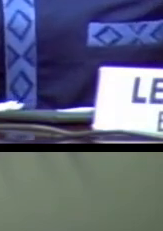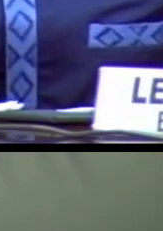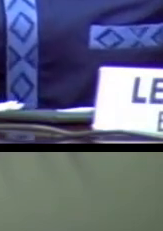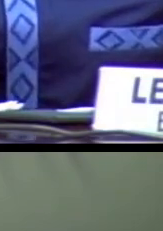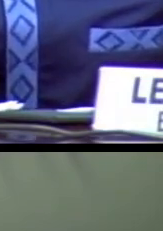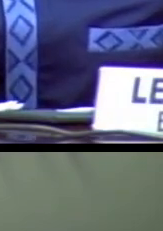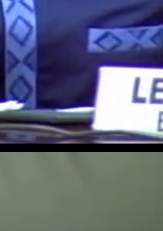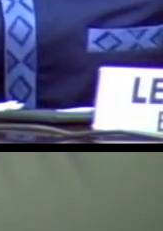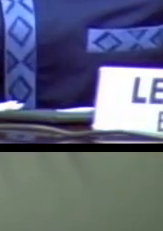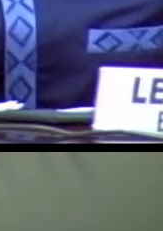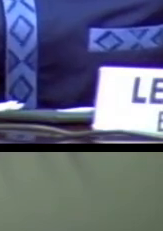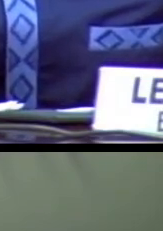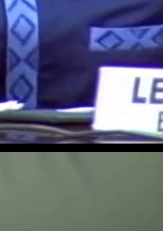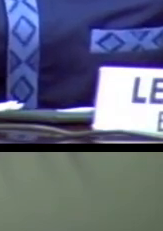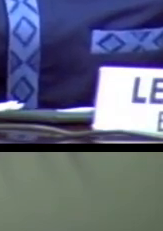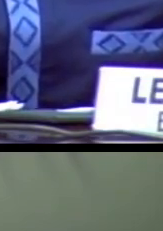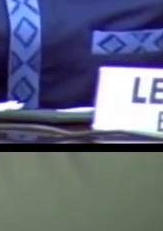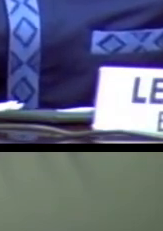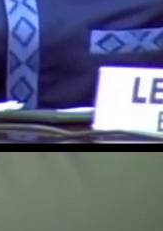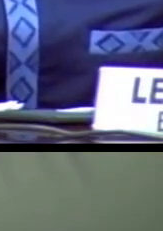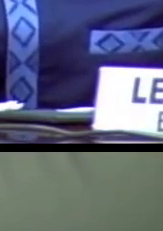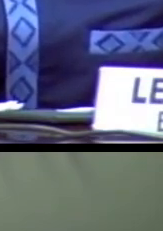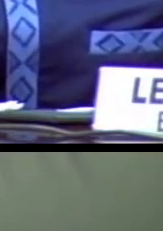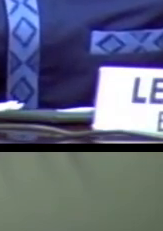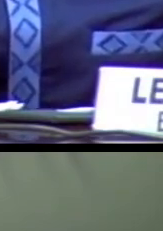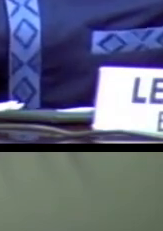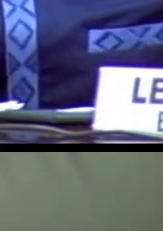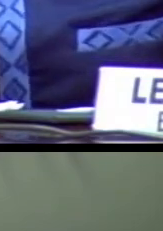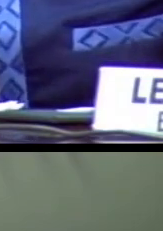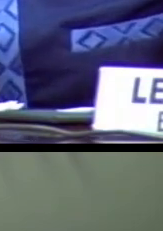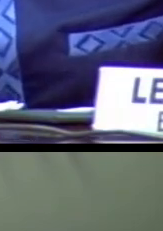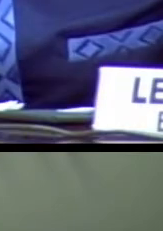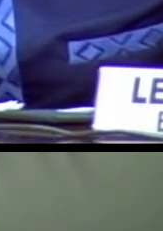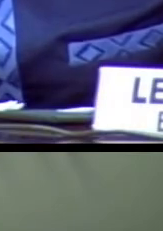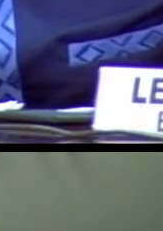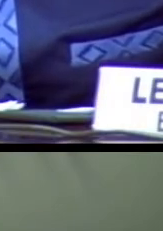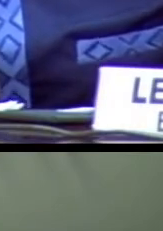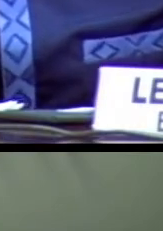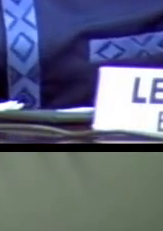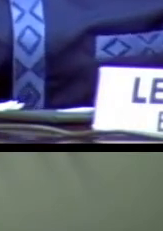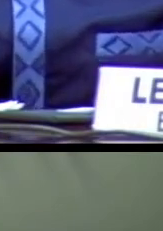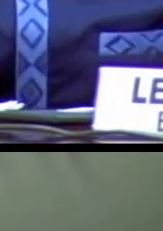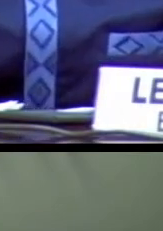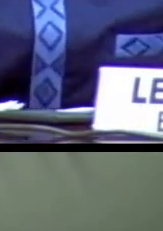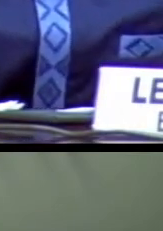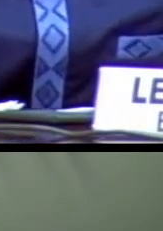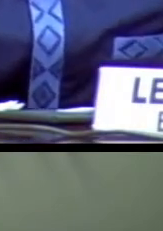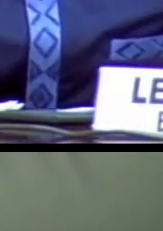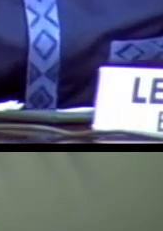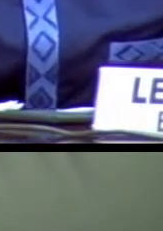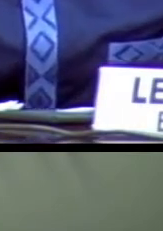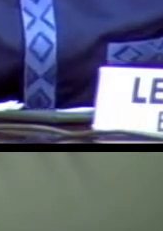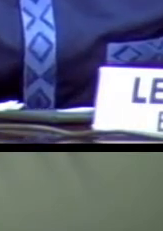Let's just recap a few points. Yes, sir.